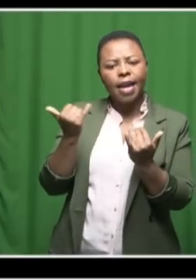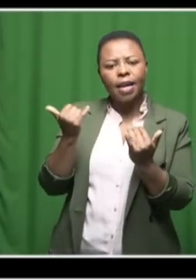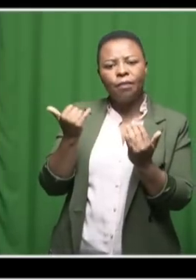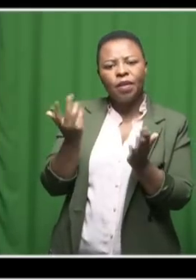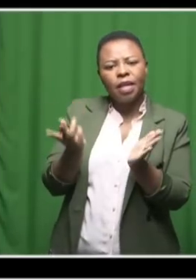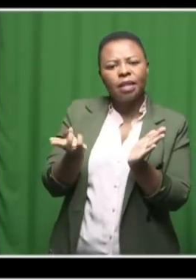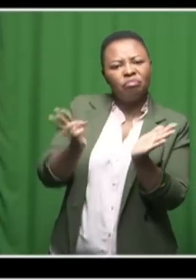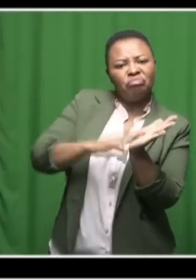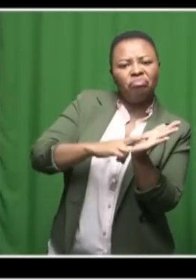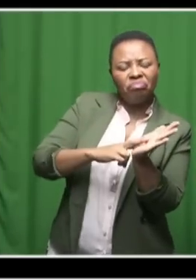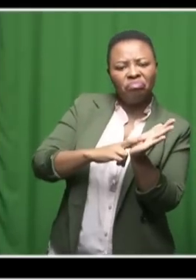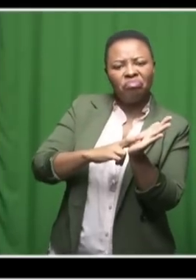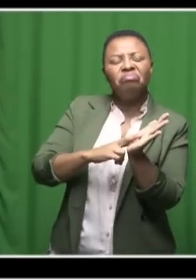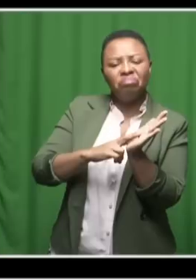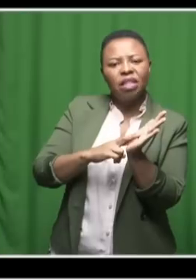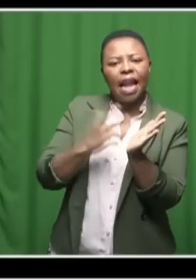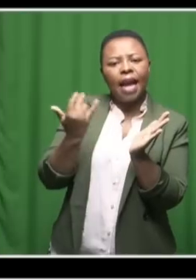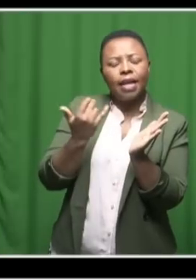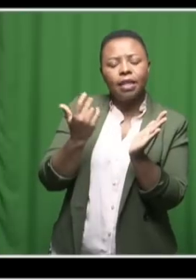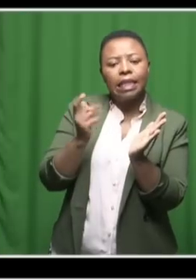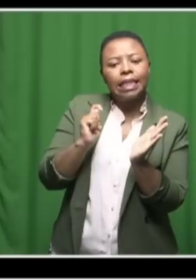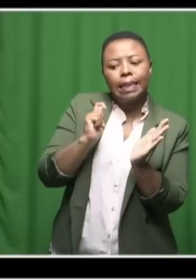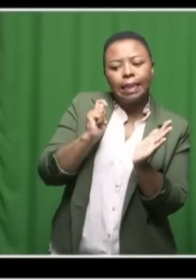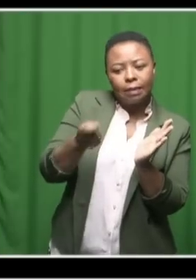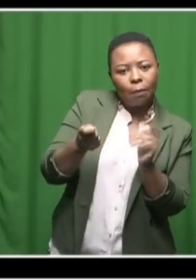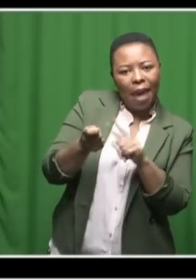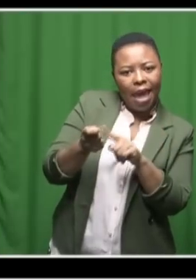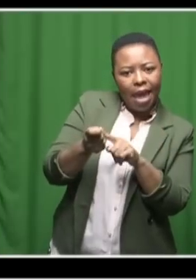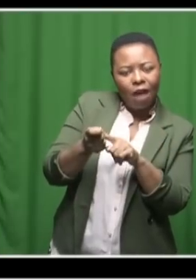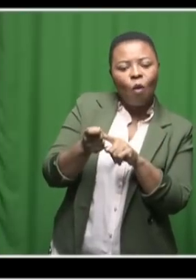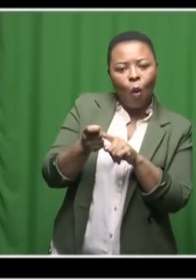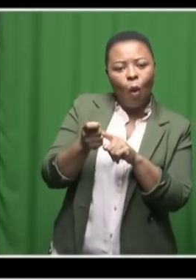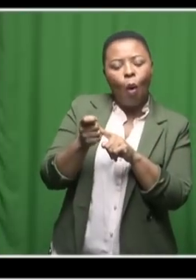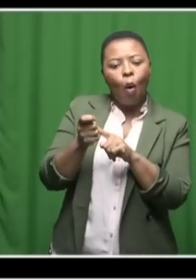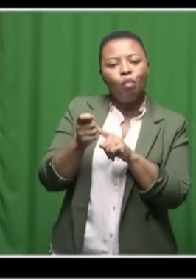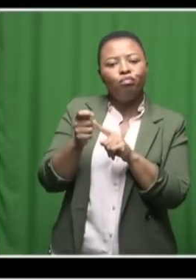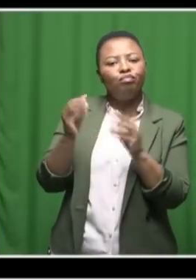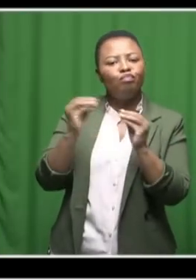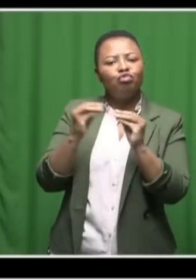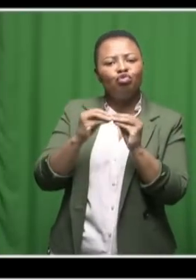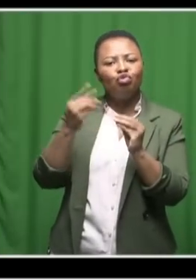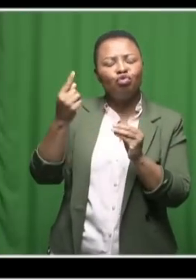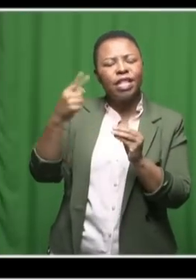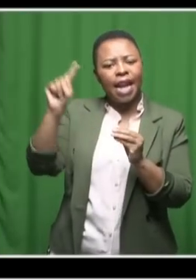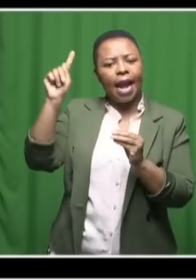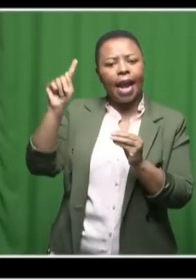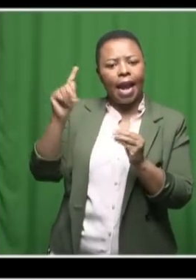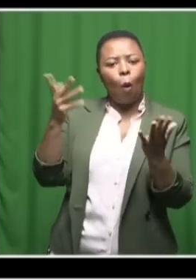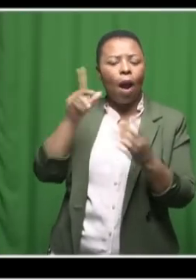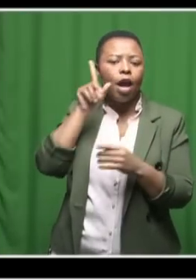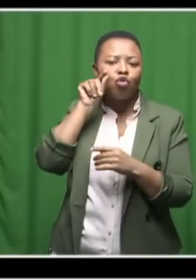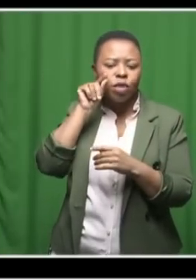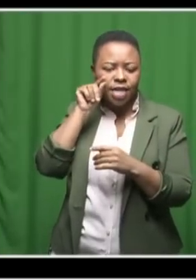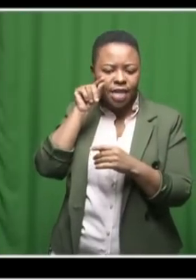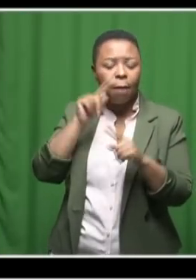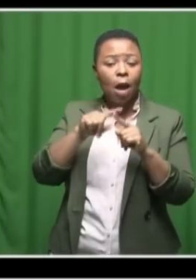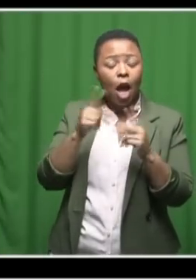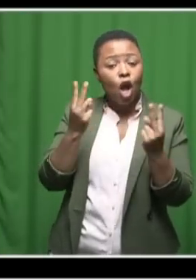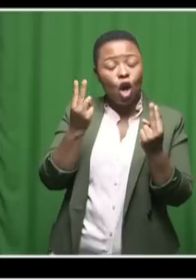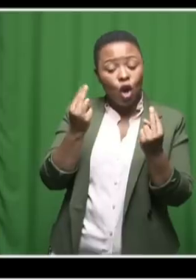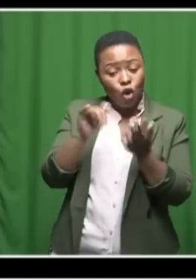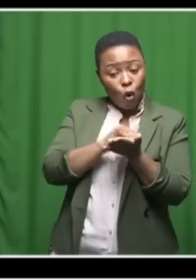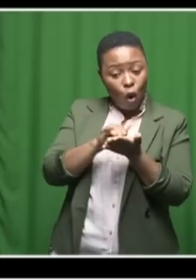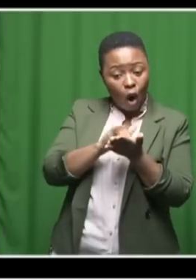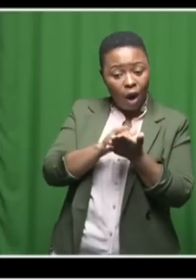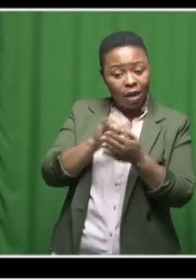you've got to basically pay for this blue tick now on Twitter. But the New York Times have put their foot down and said,